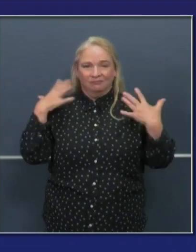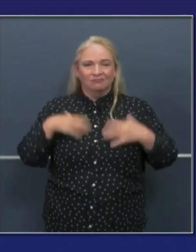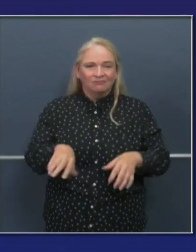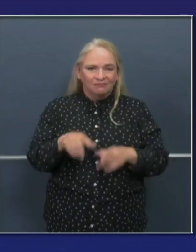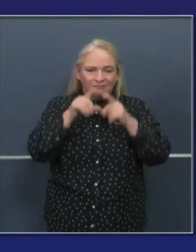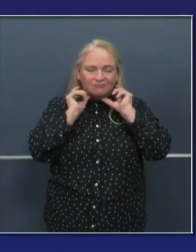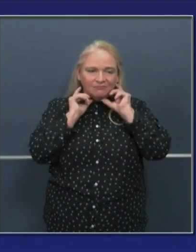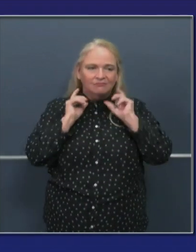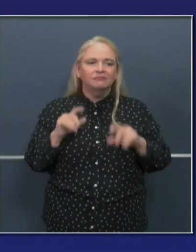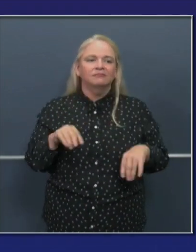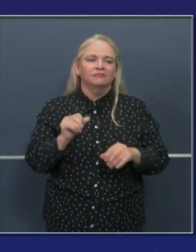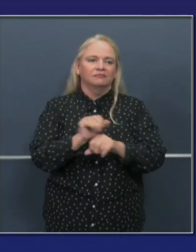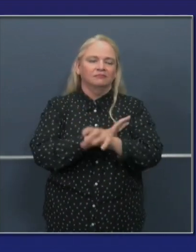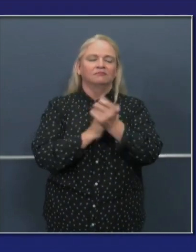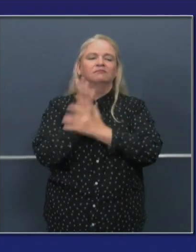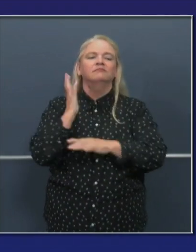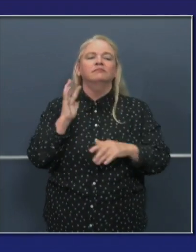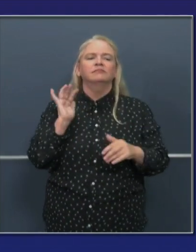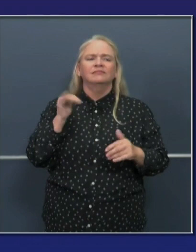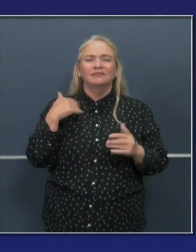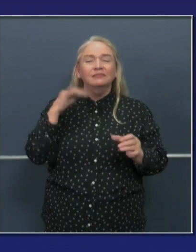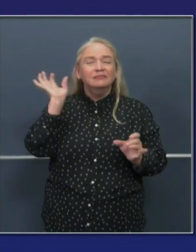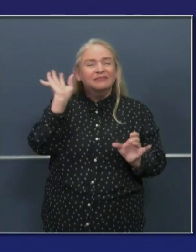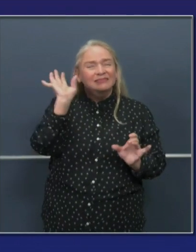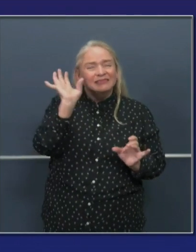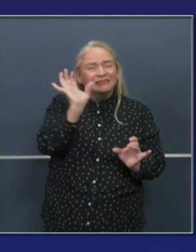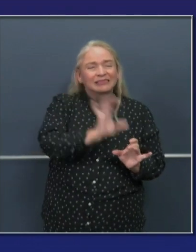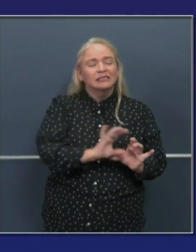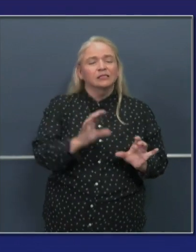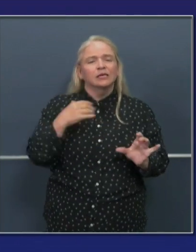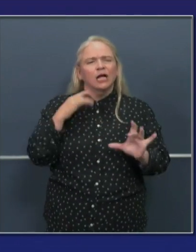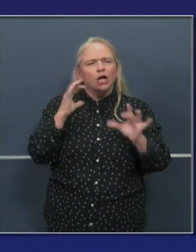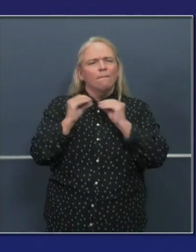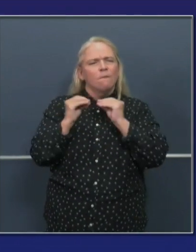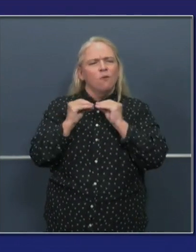getting surgical masks and procedure masks and gloves